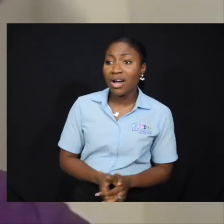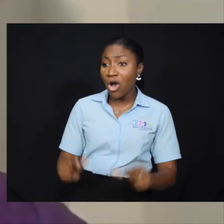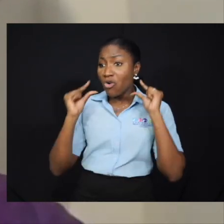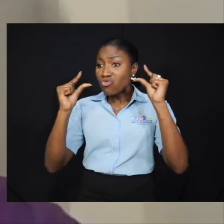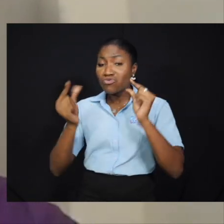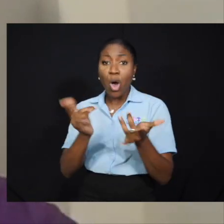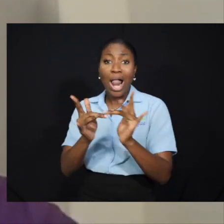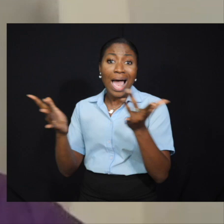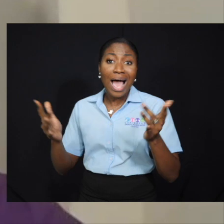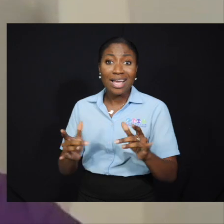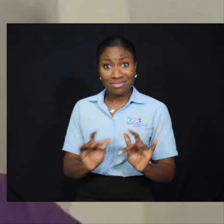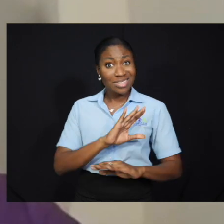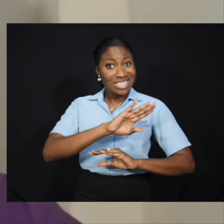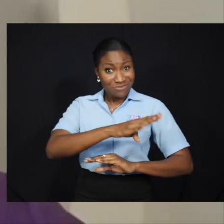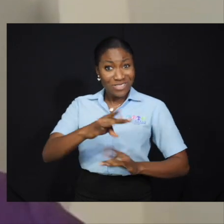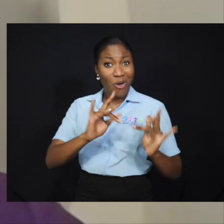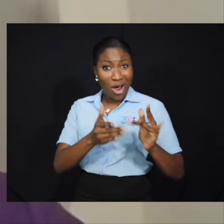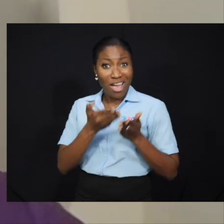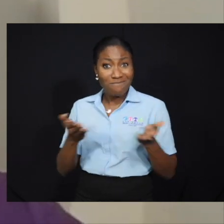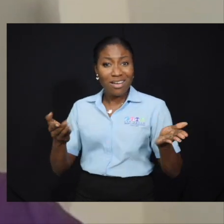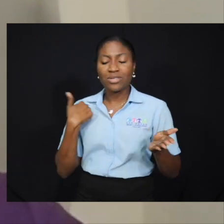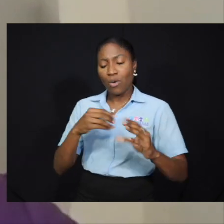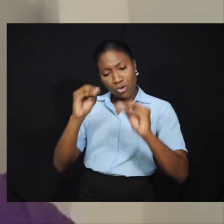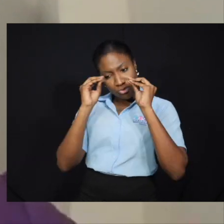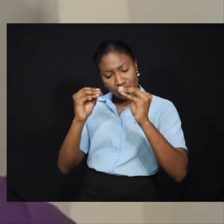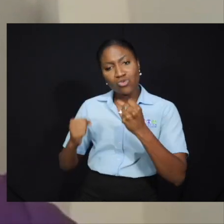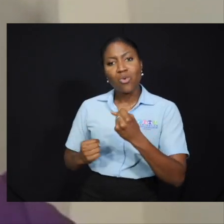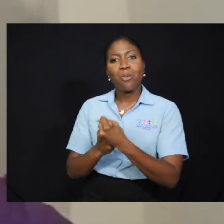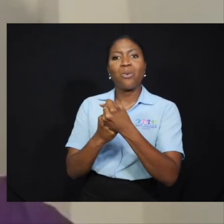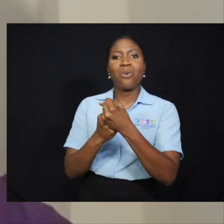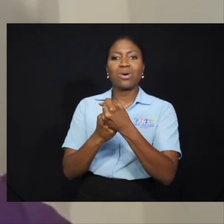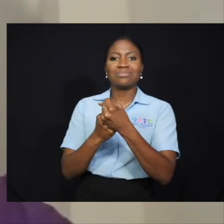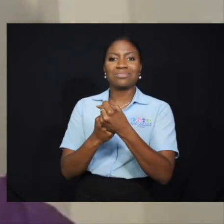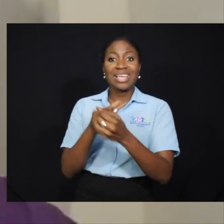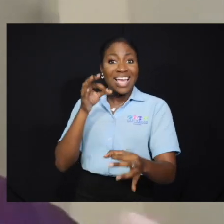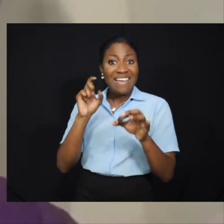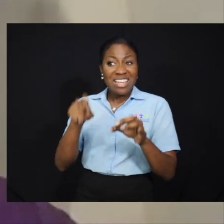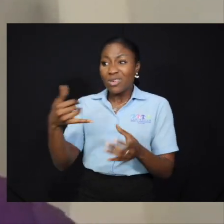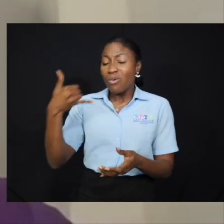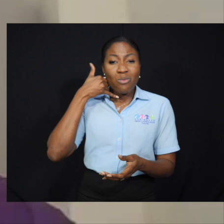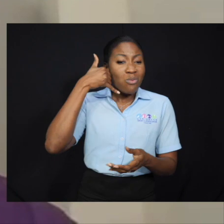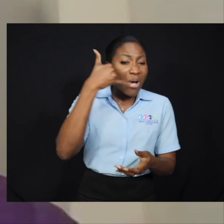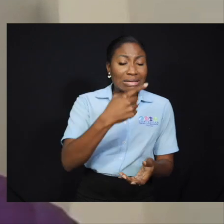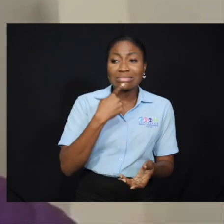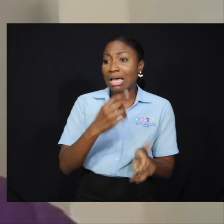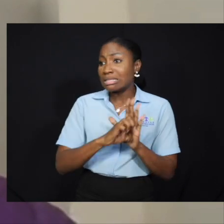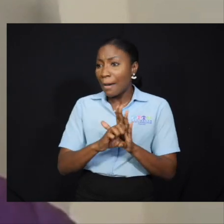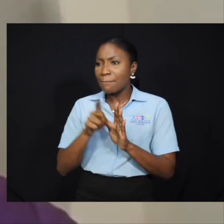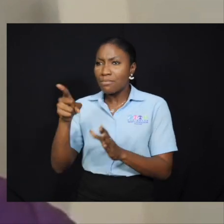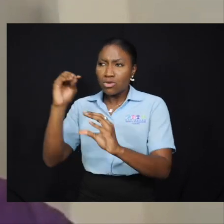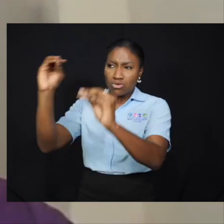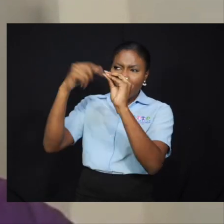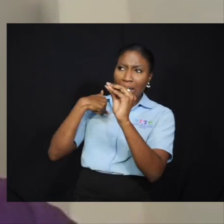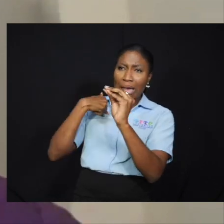your groceries online. And we provide the backup support in terms of them being able to call and say, well, okay,